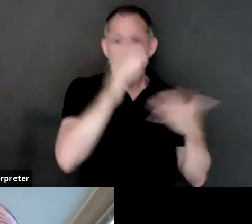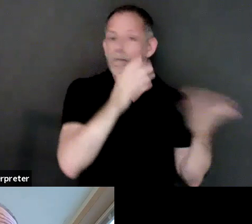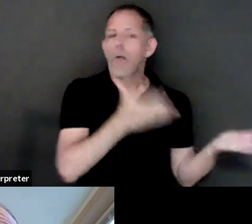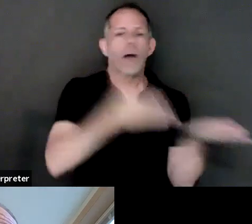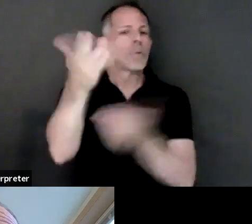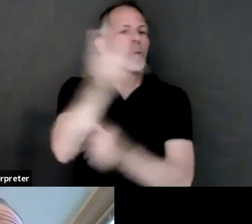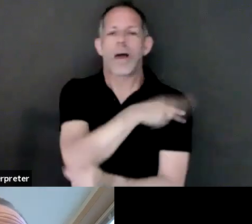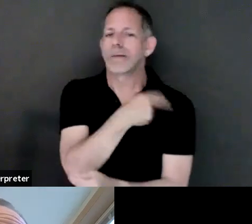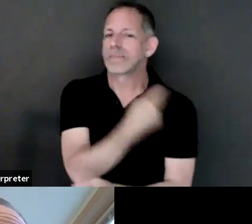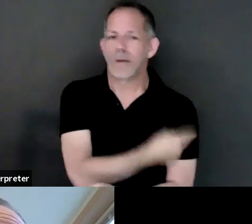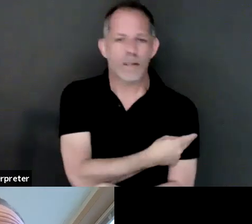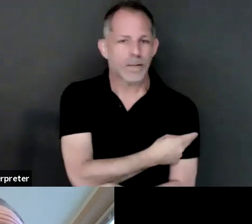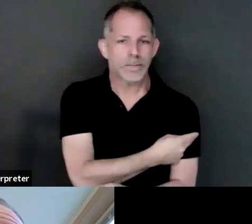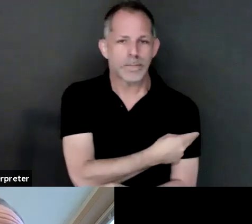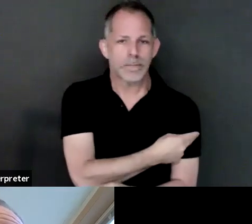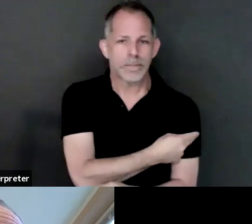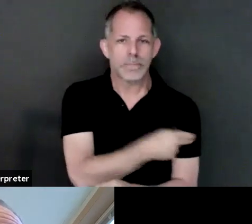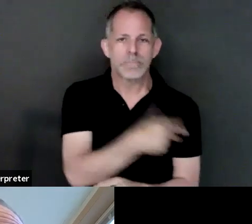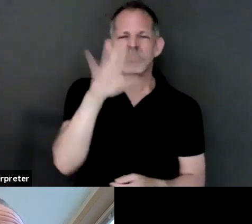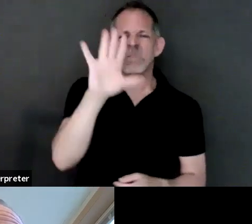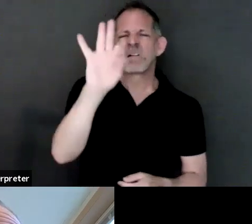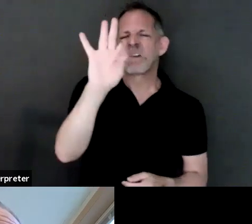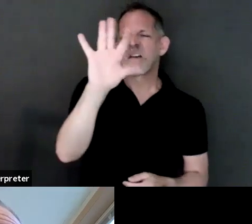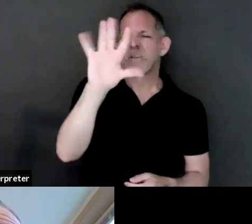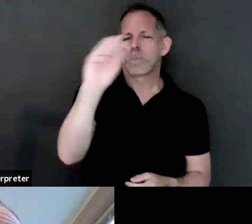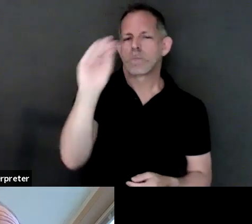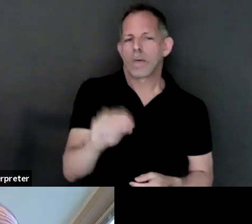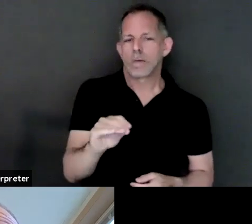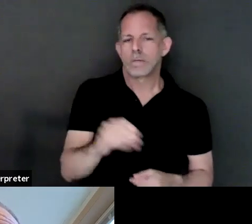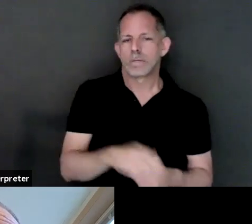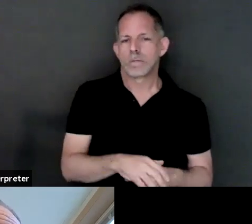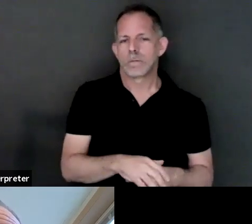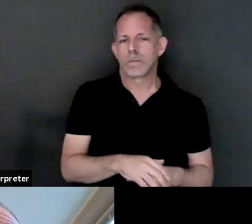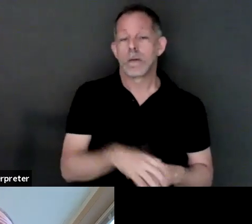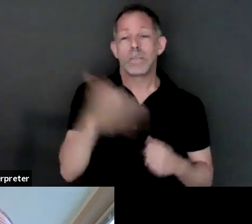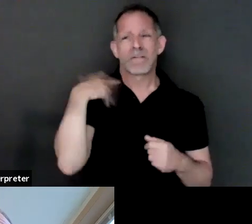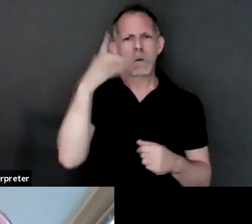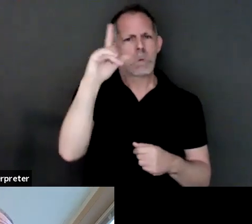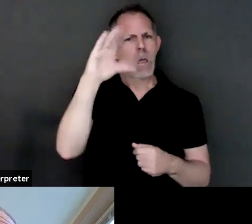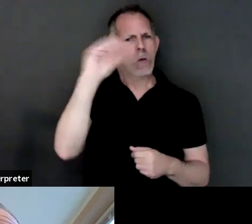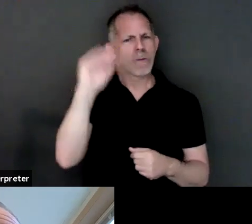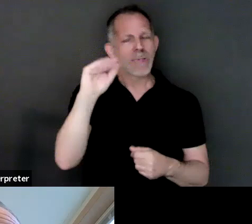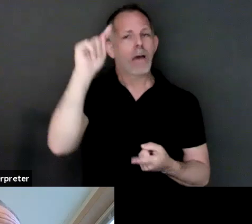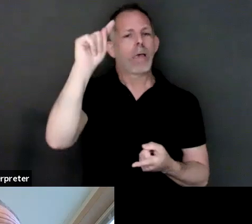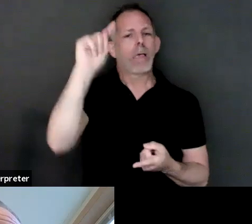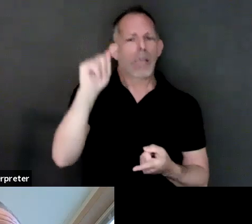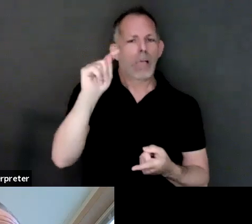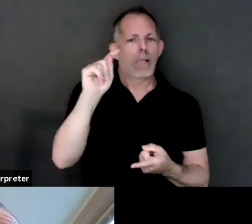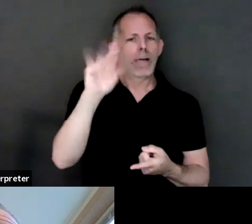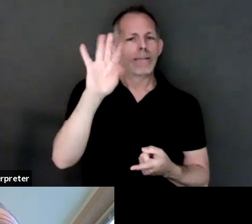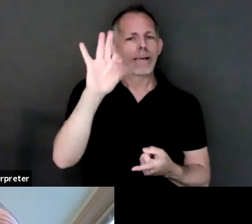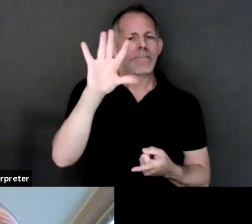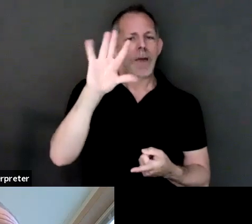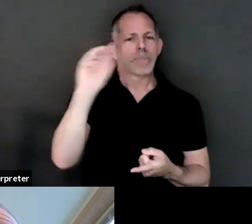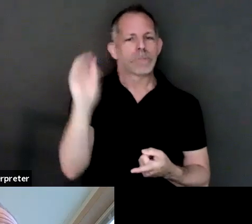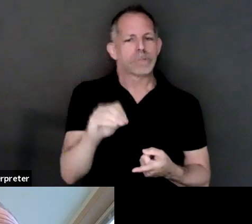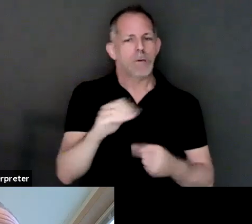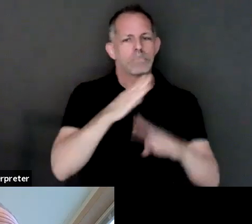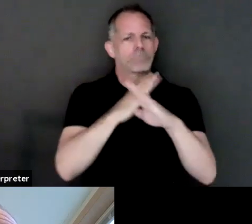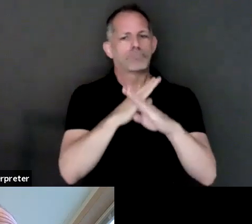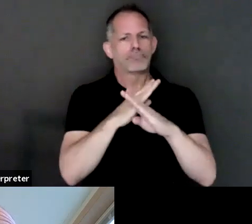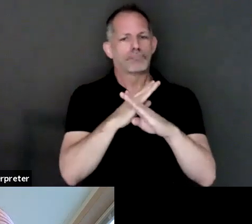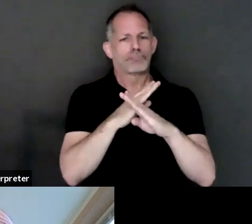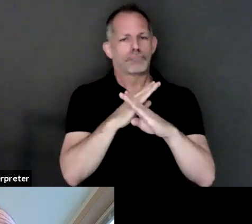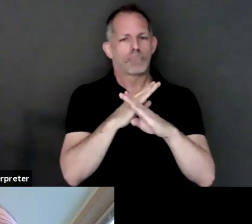as it used to be, but it's still really good. And one of the best ways to overcome an imperfect vaccine effectiveness, like we're dealing with